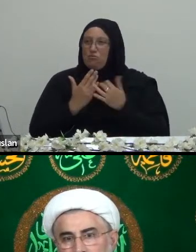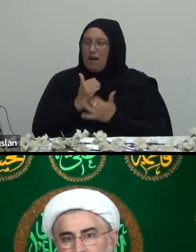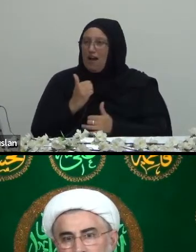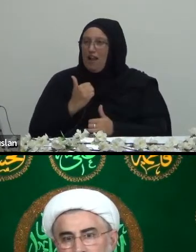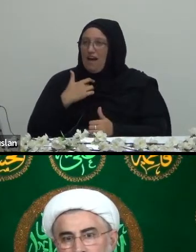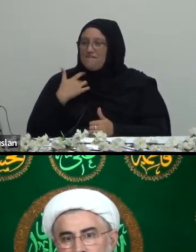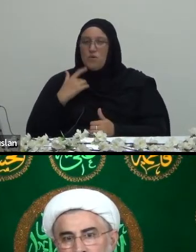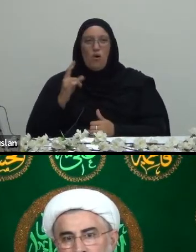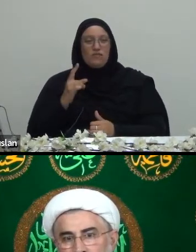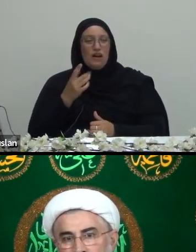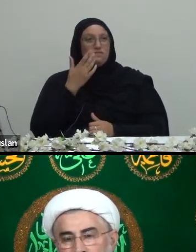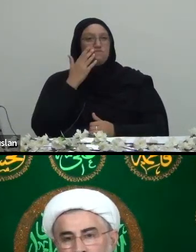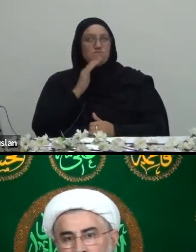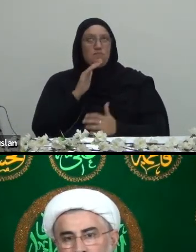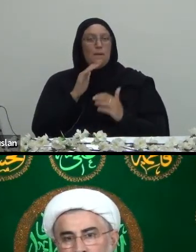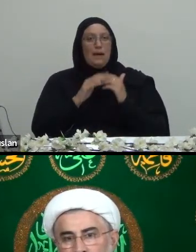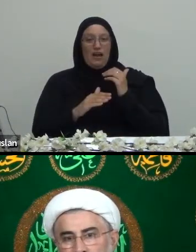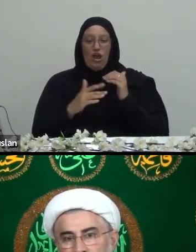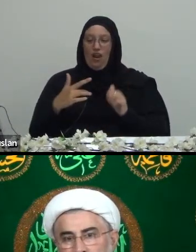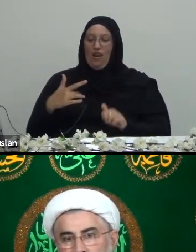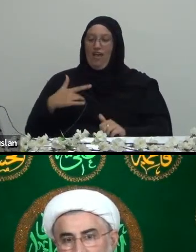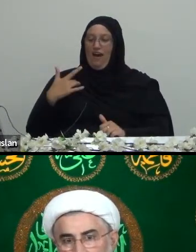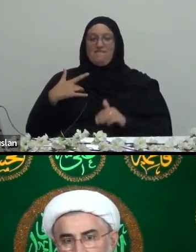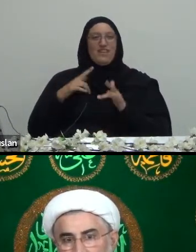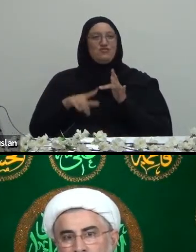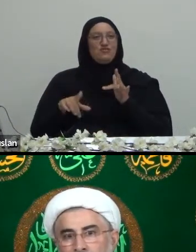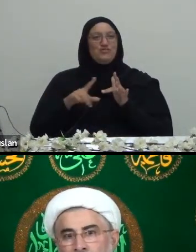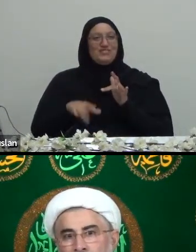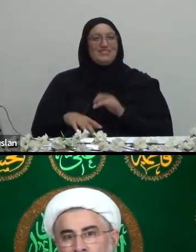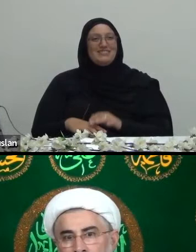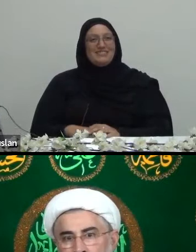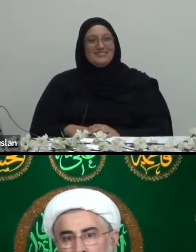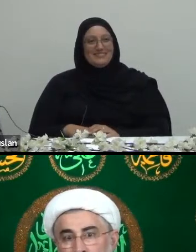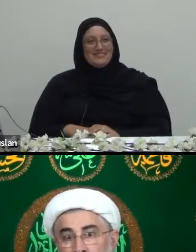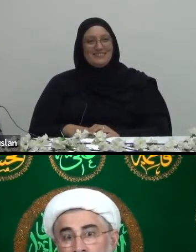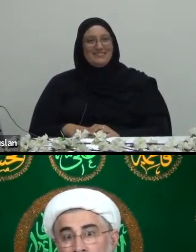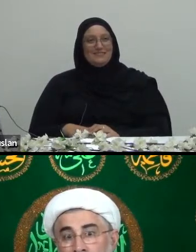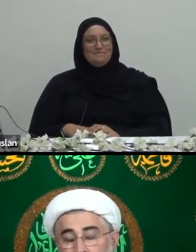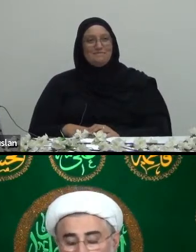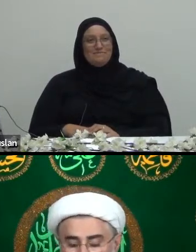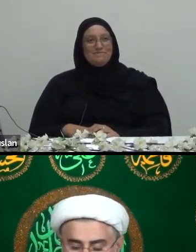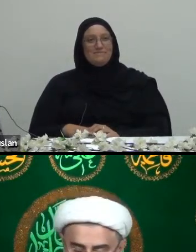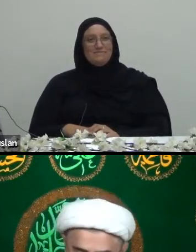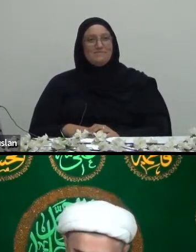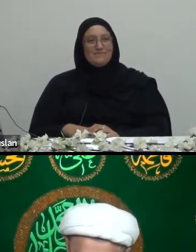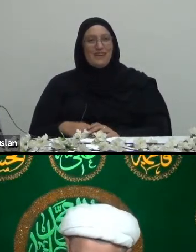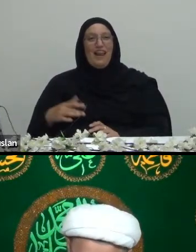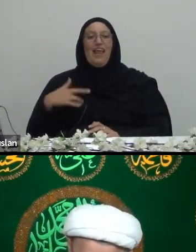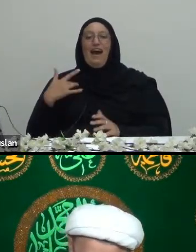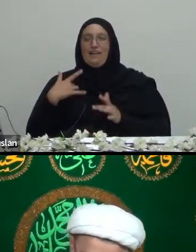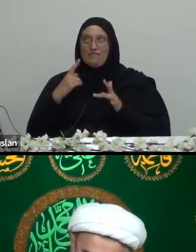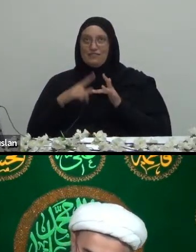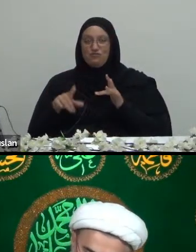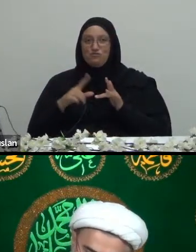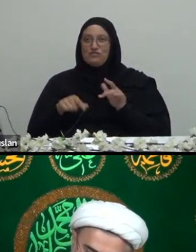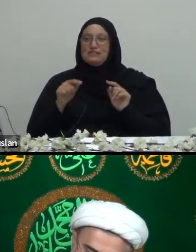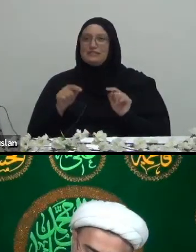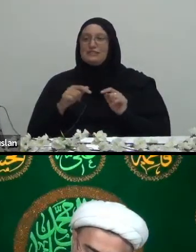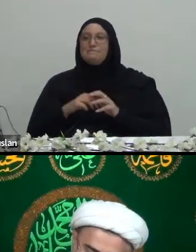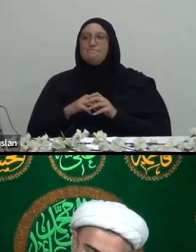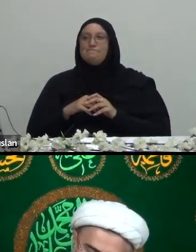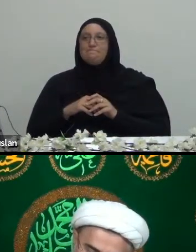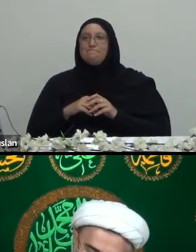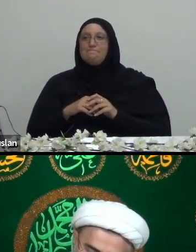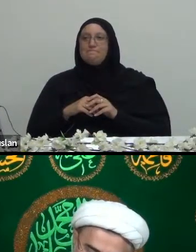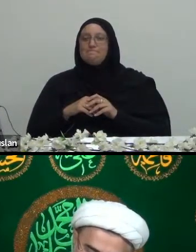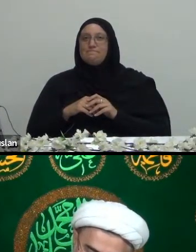that's regarding life insurance. Now, life insurance may not necessarily be coming directly